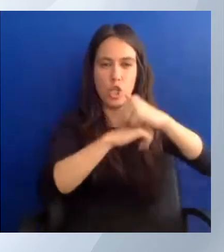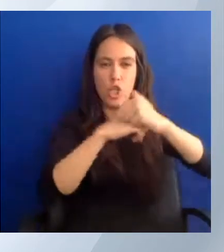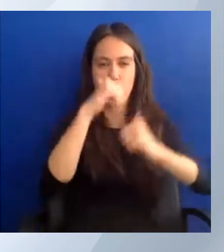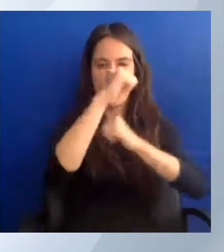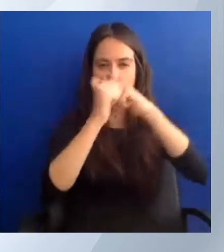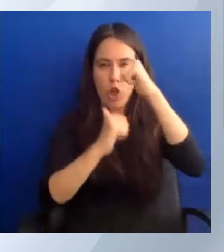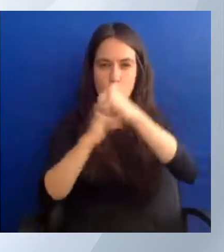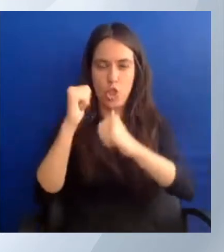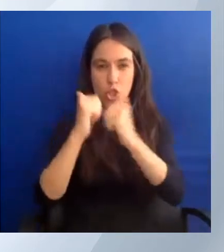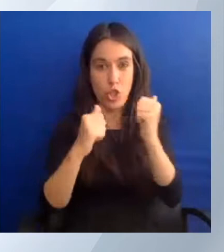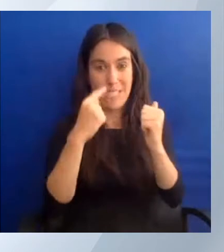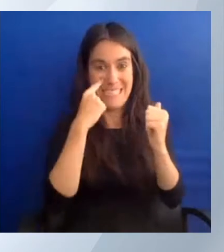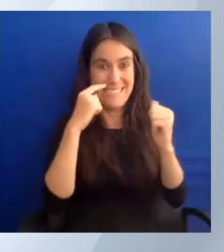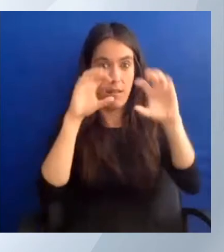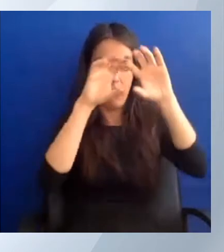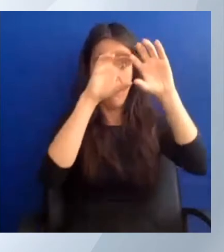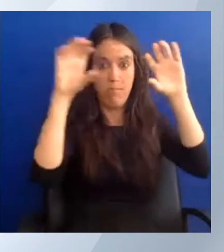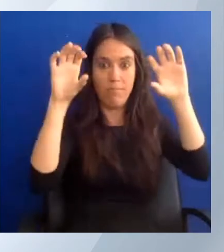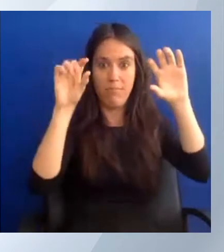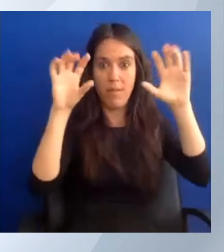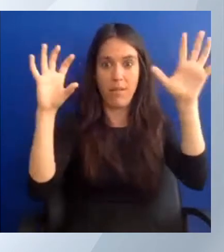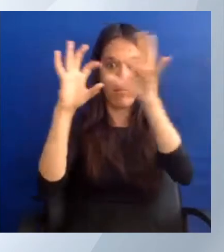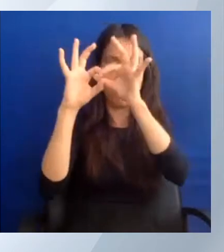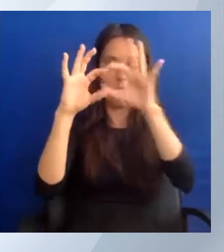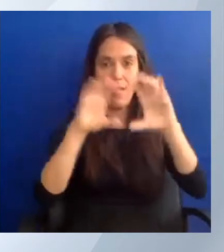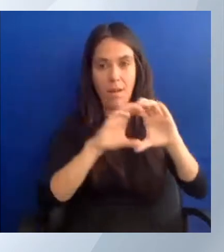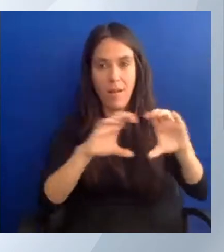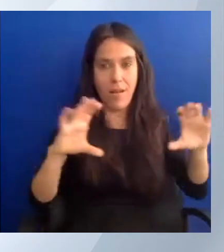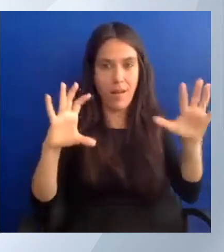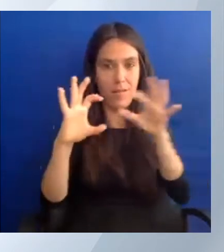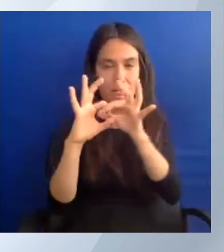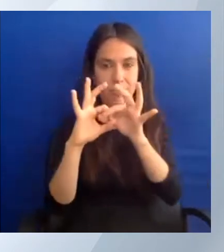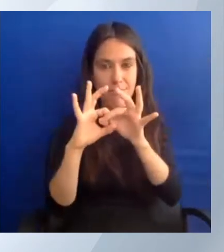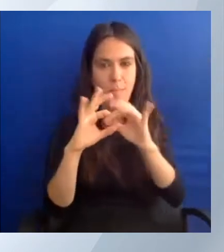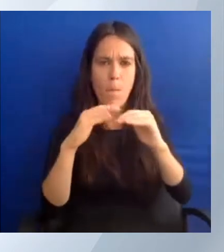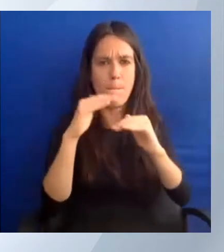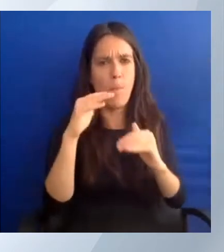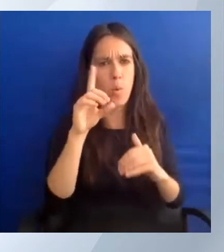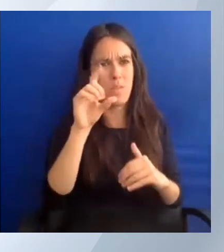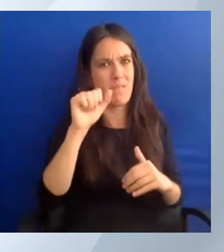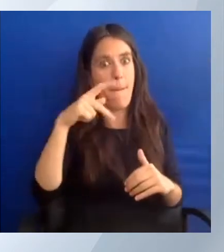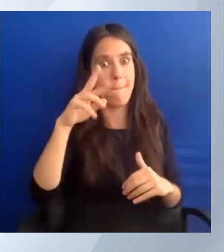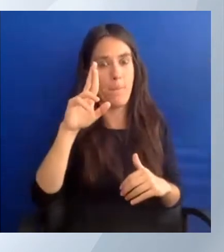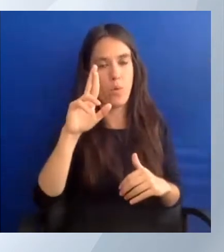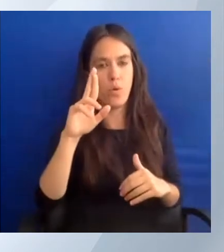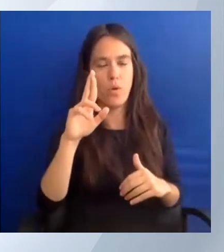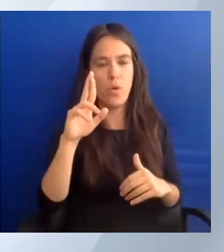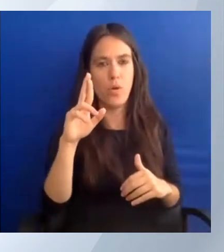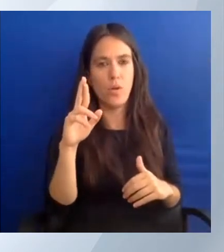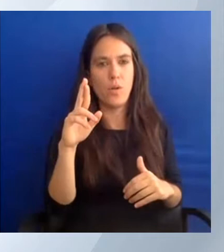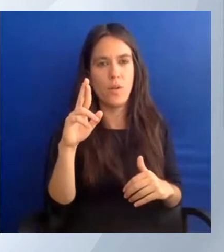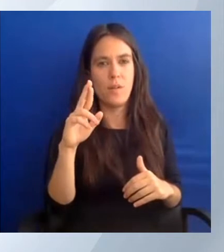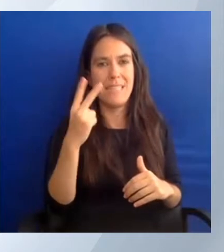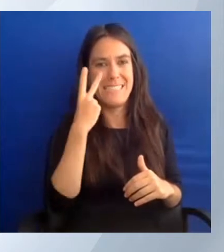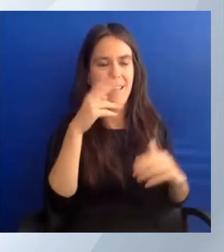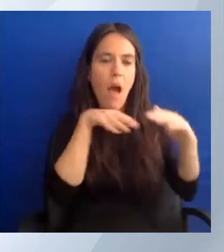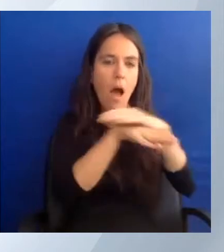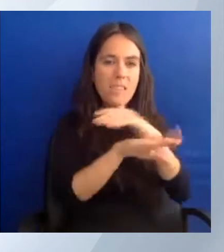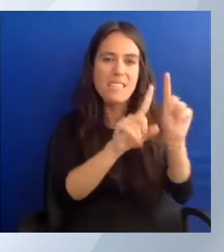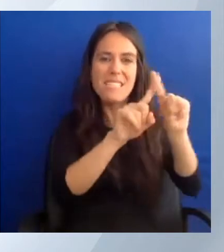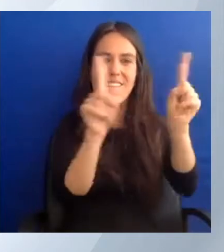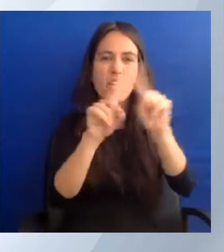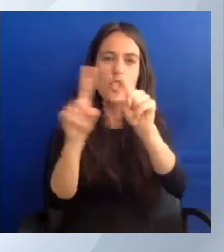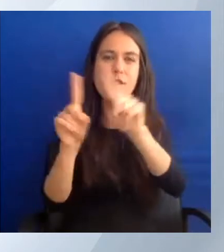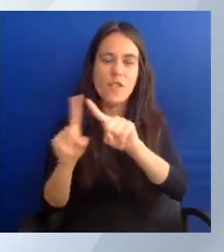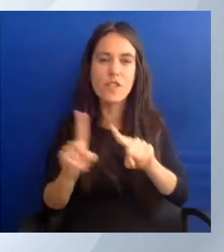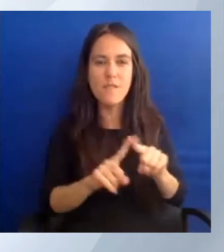see that this pod, which is providing most of the functionality of Dapr, is accessing different building blocks of Dapr on